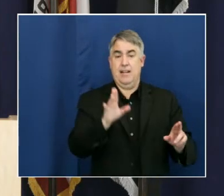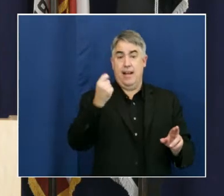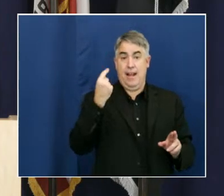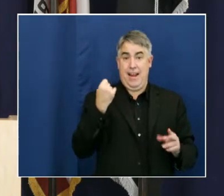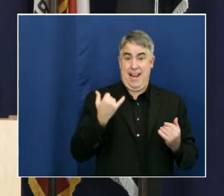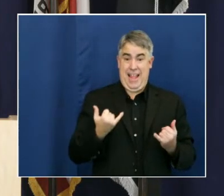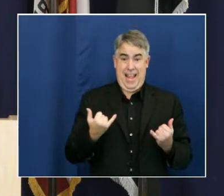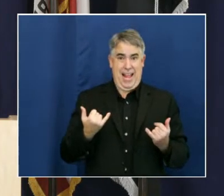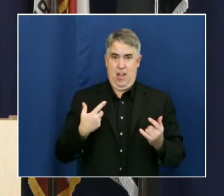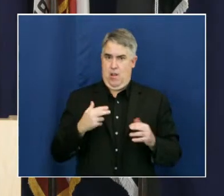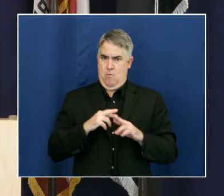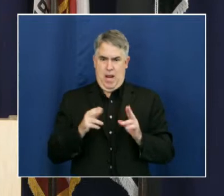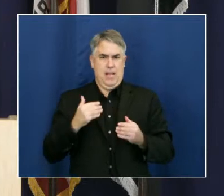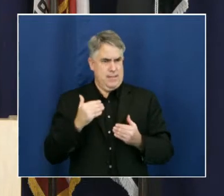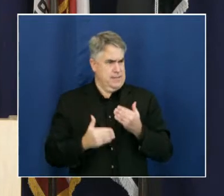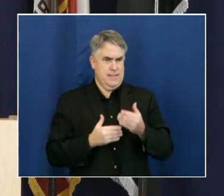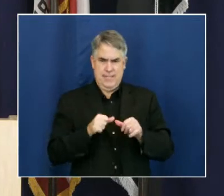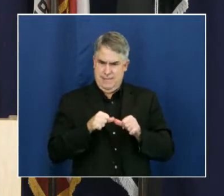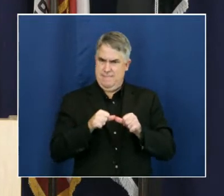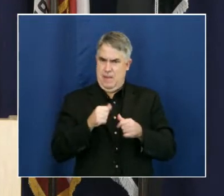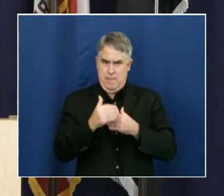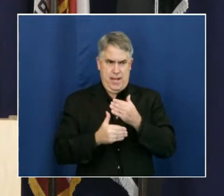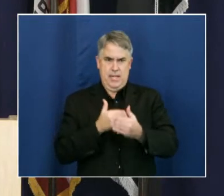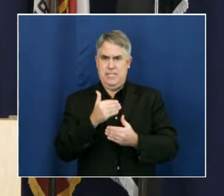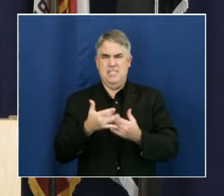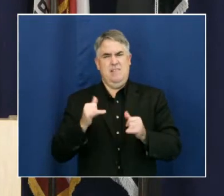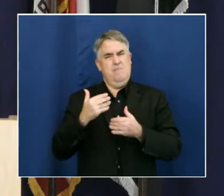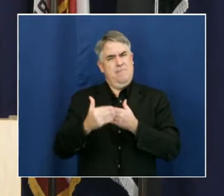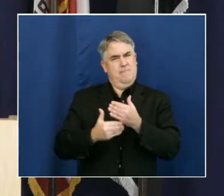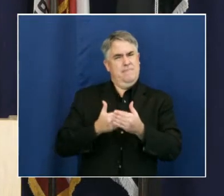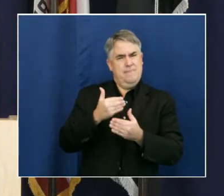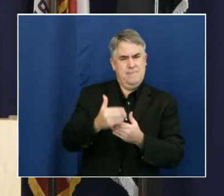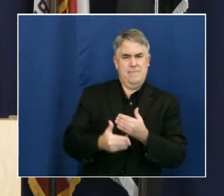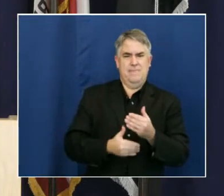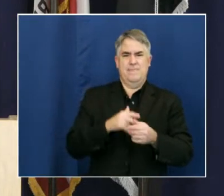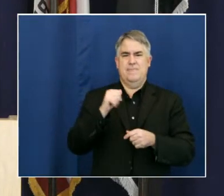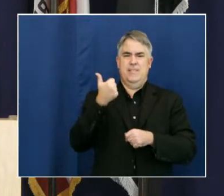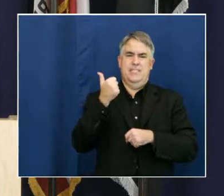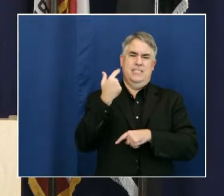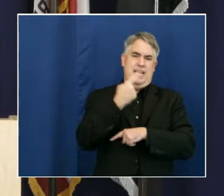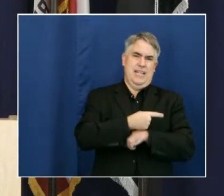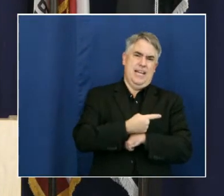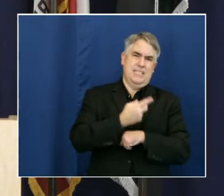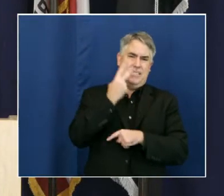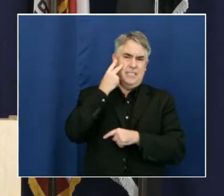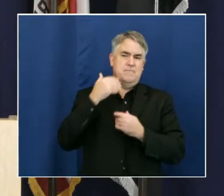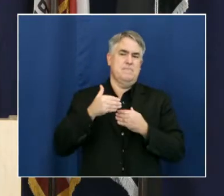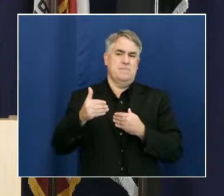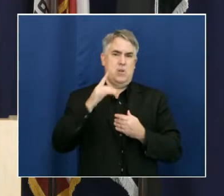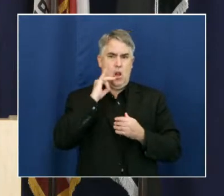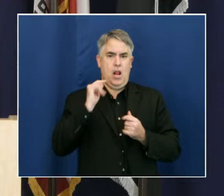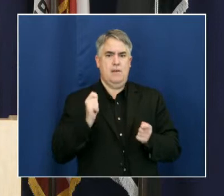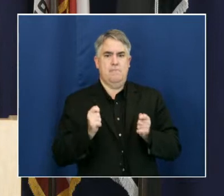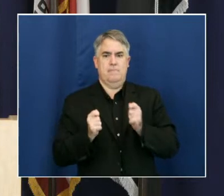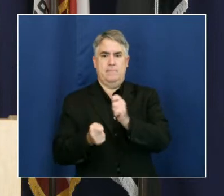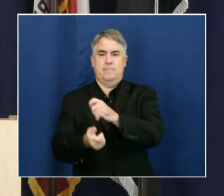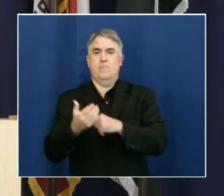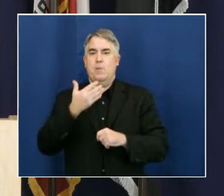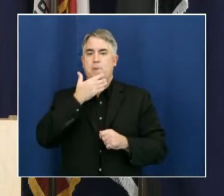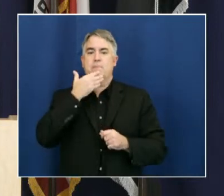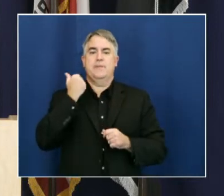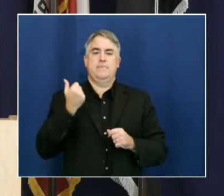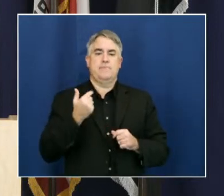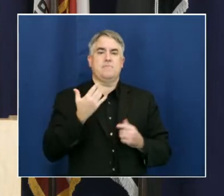beyond providers over the next 10 days, and then we will move into 65 and older at the end of the